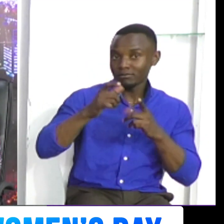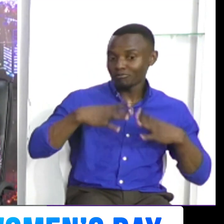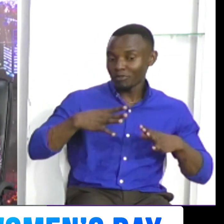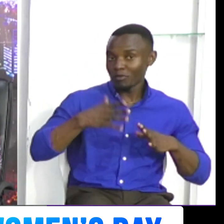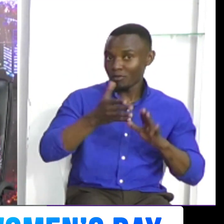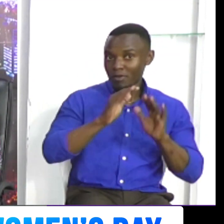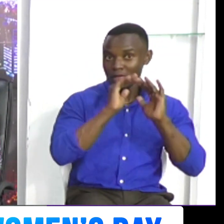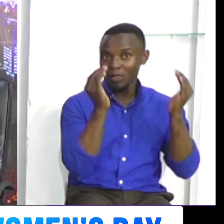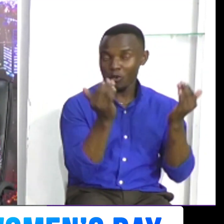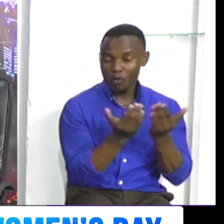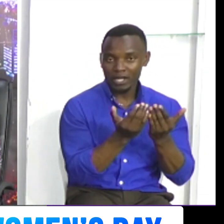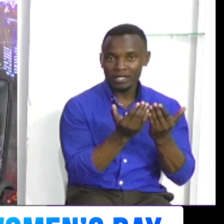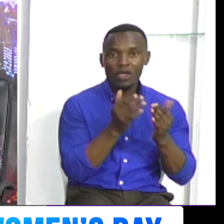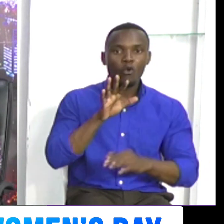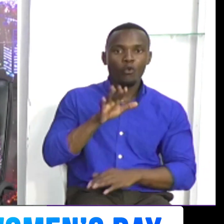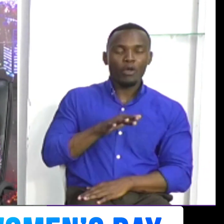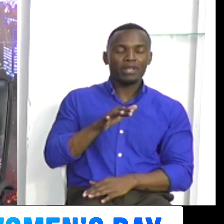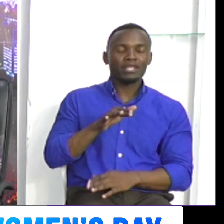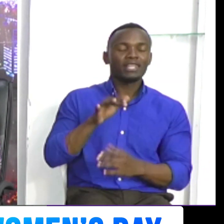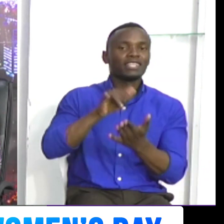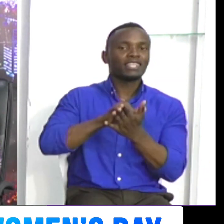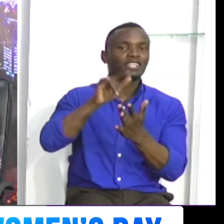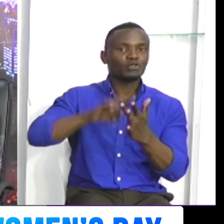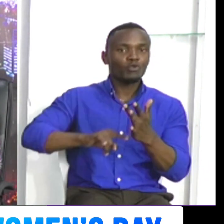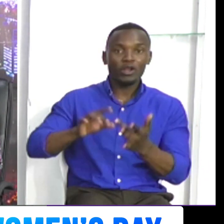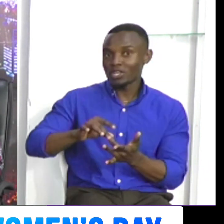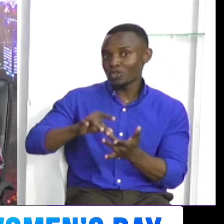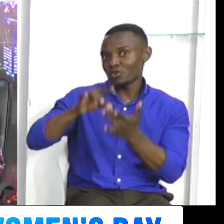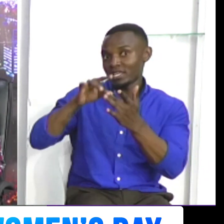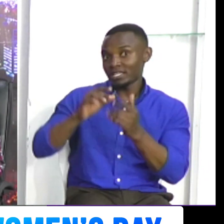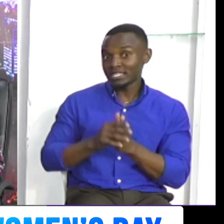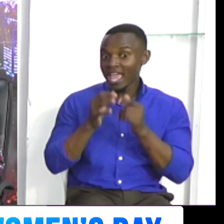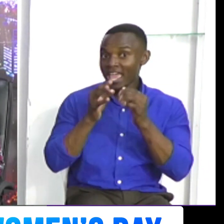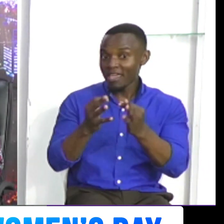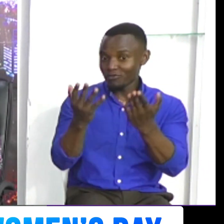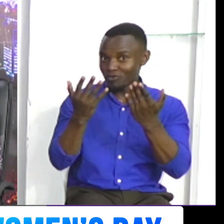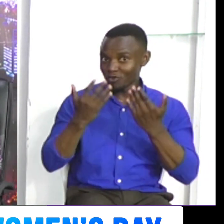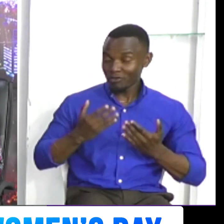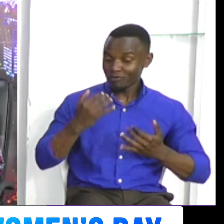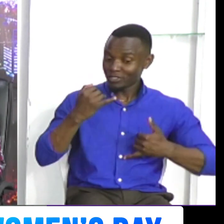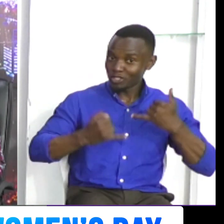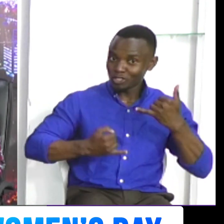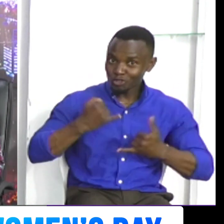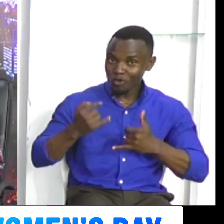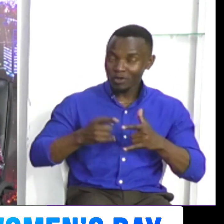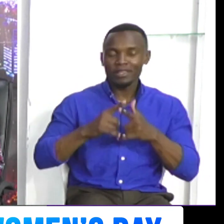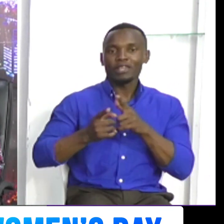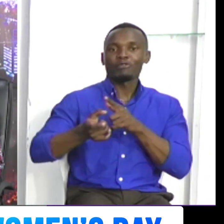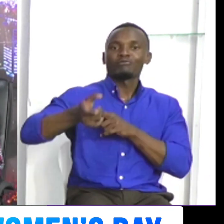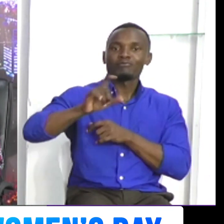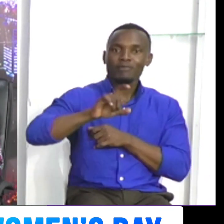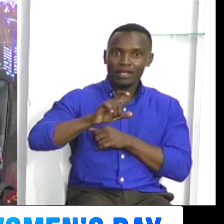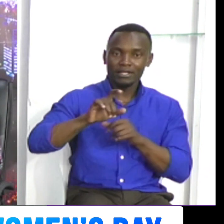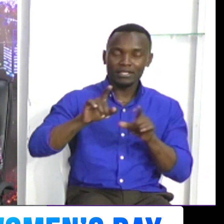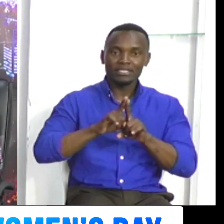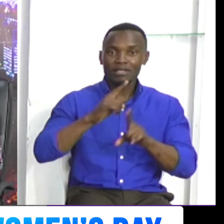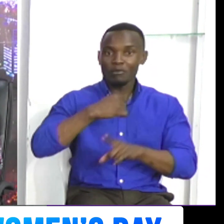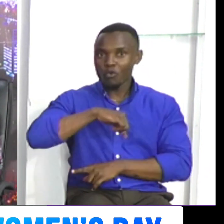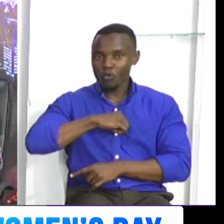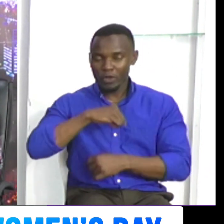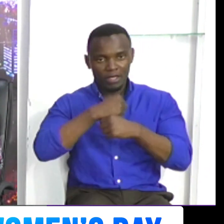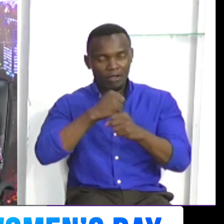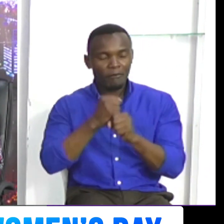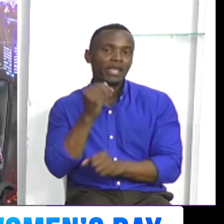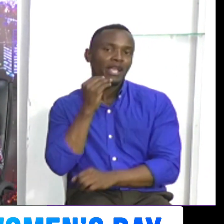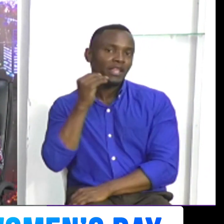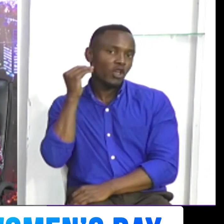uniqueness about women. Yeah. You give us joy, we multiply it. Yeah. You give us goodness, we multiply it. We are the homemakers. Of course, you